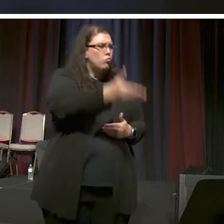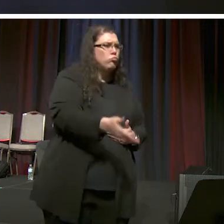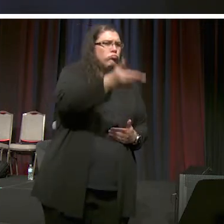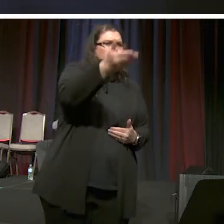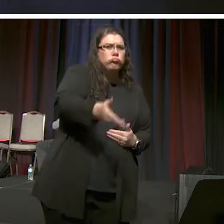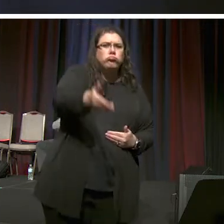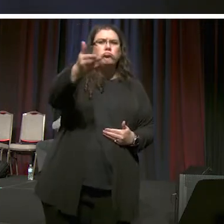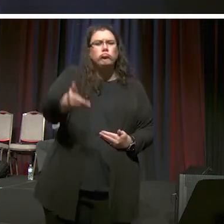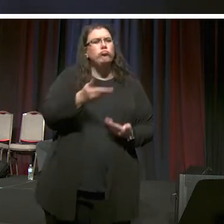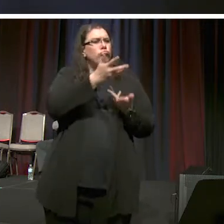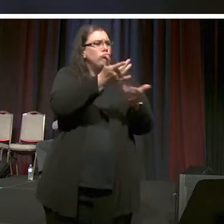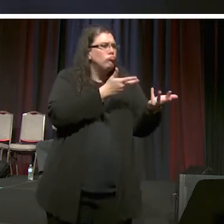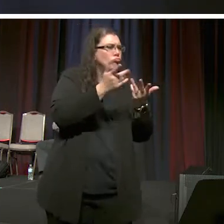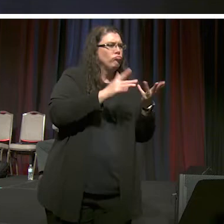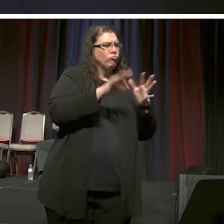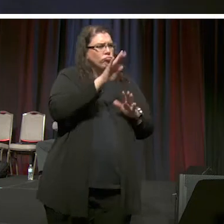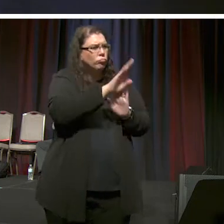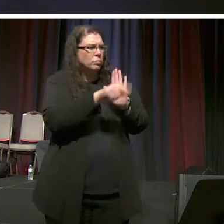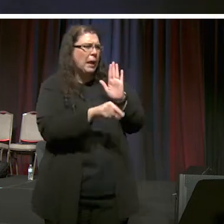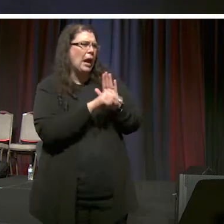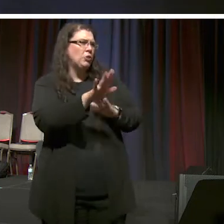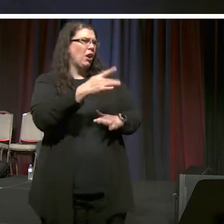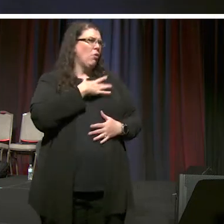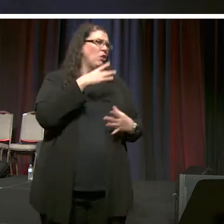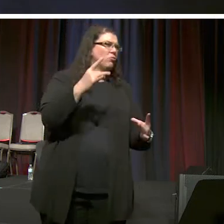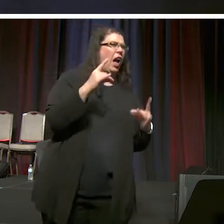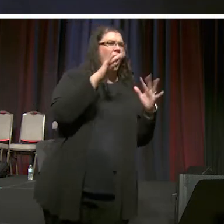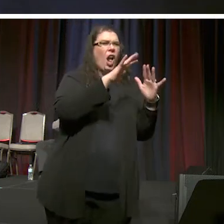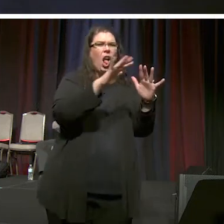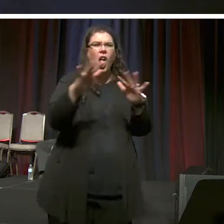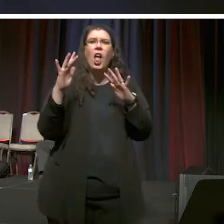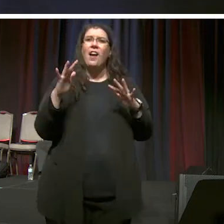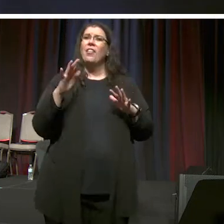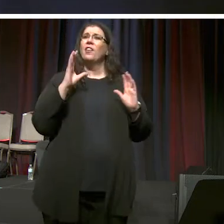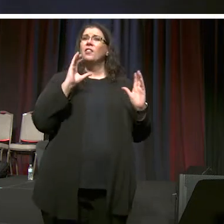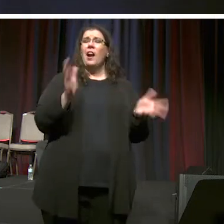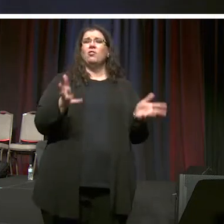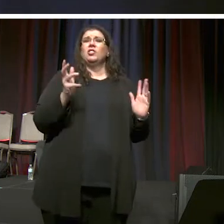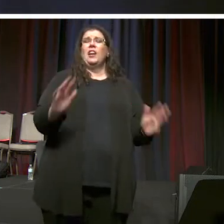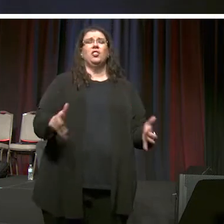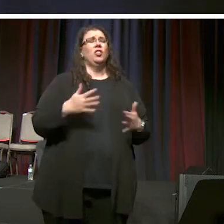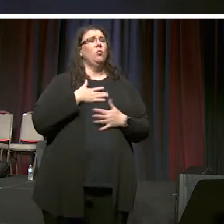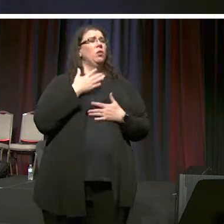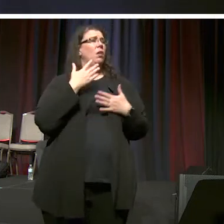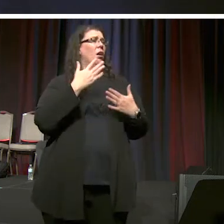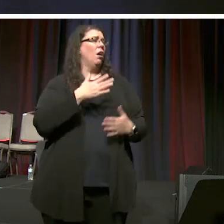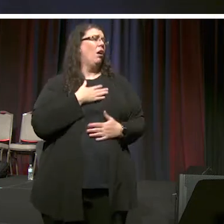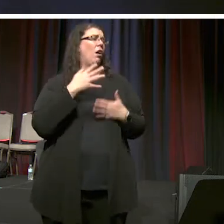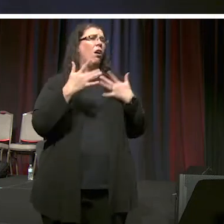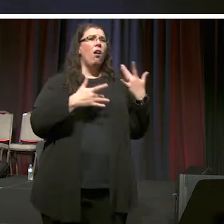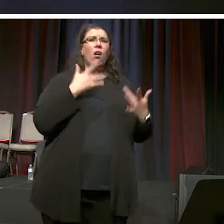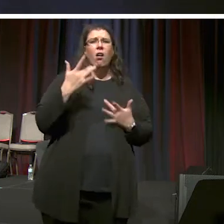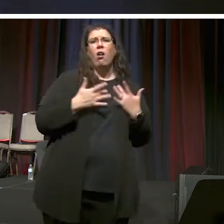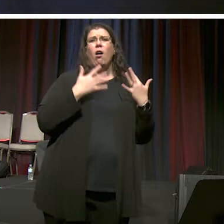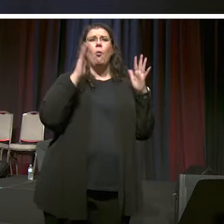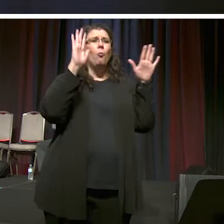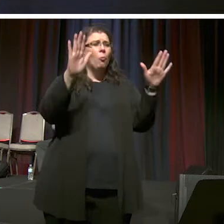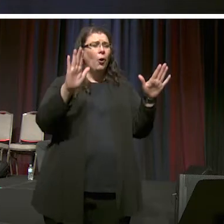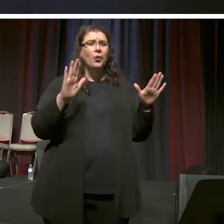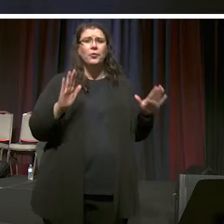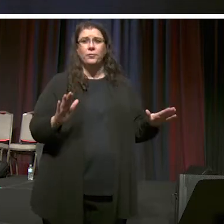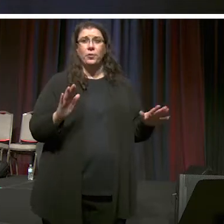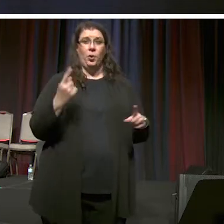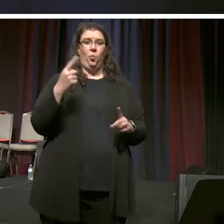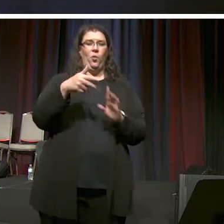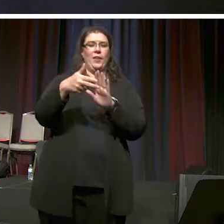Just find out about each other's background. And the conversation was lively and wonderful. And one of our